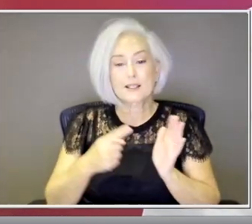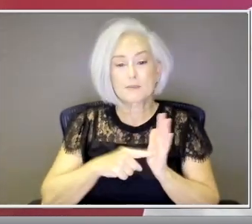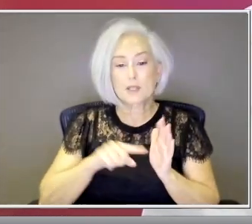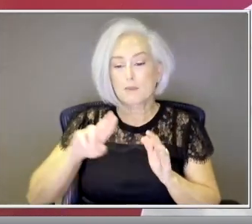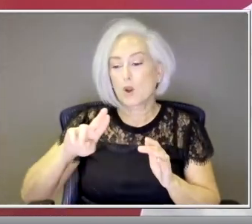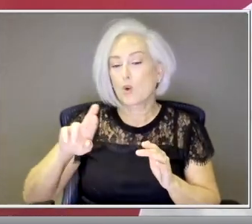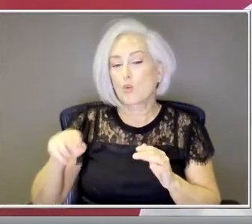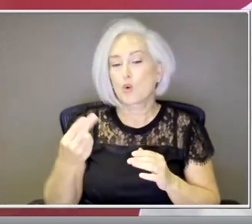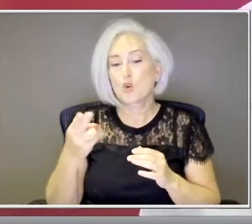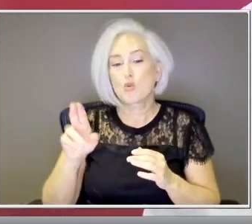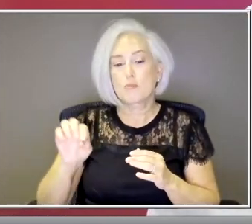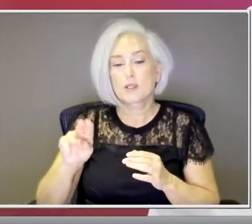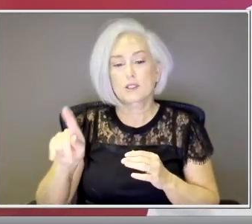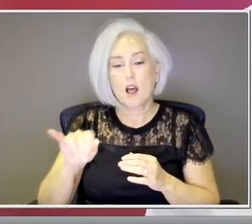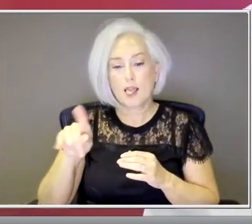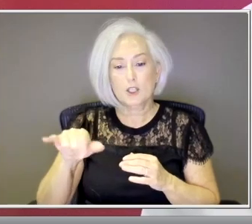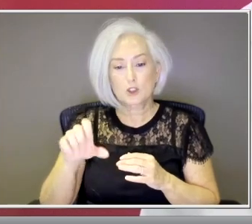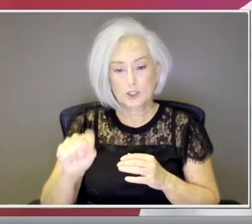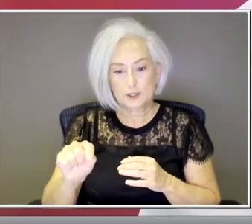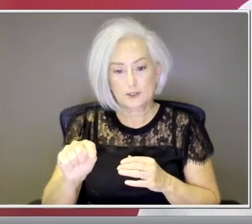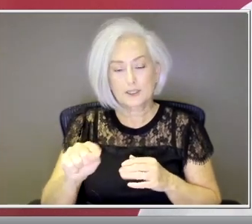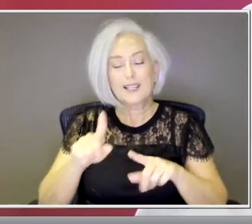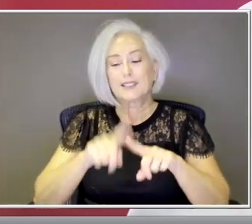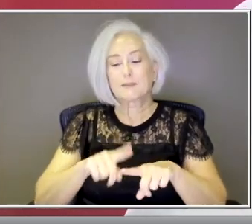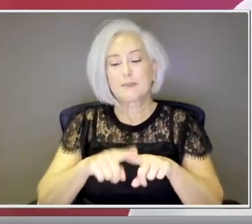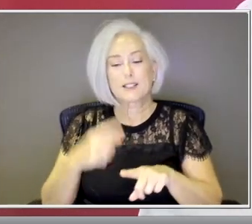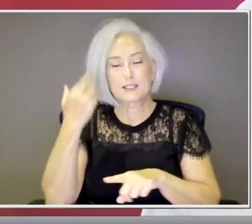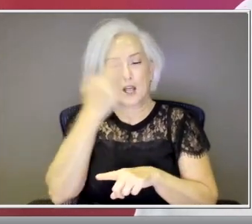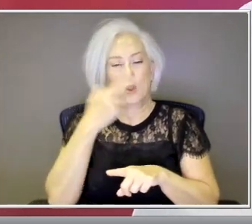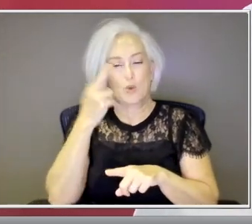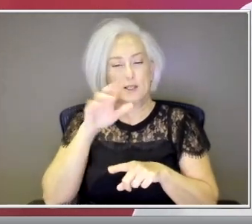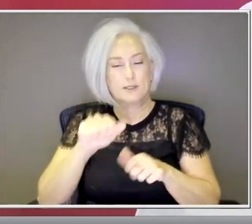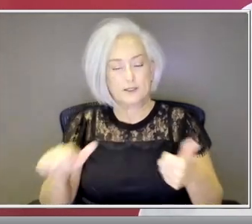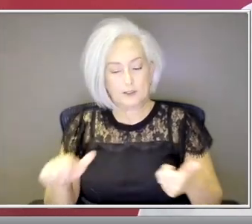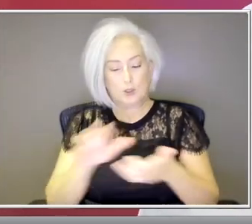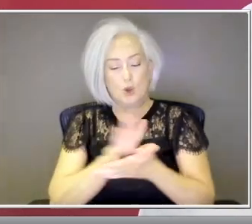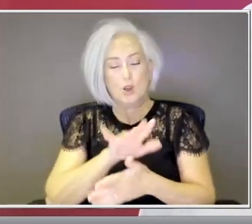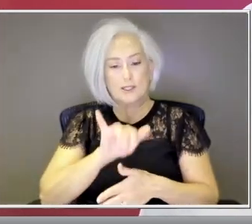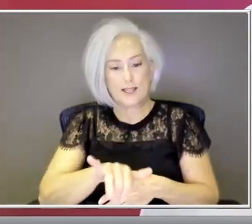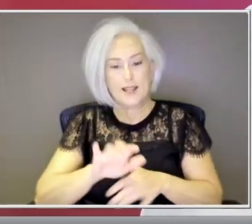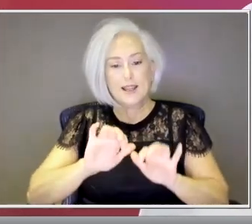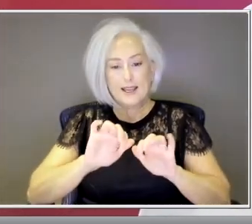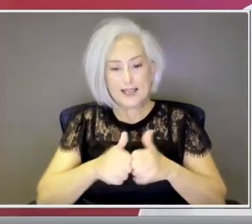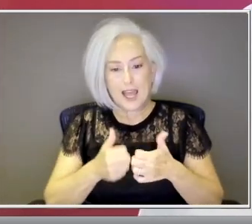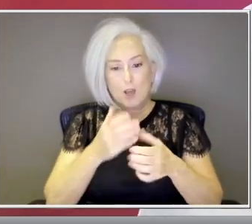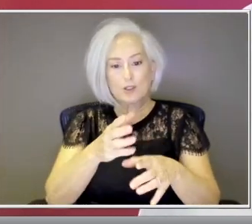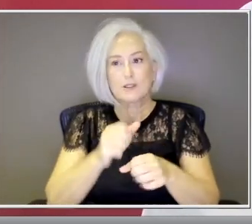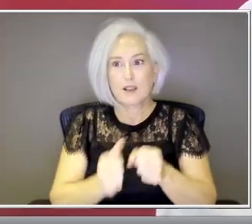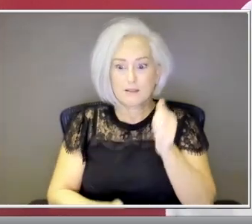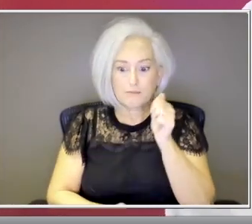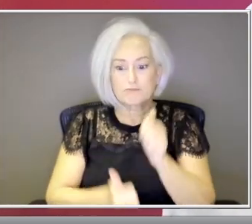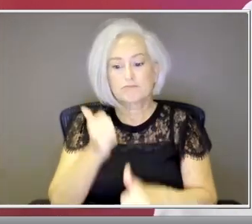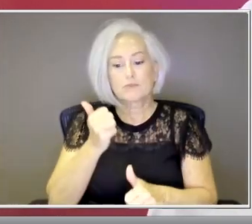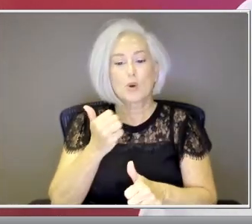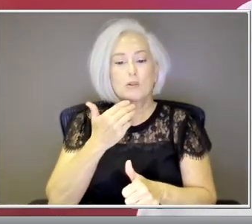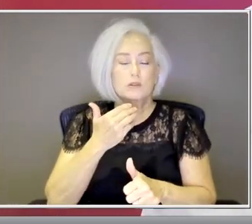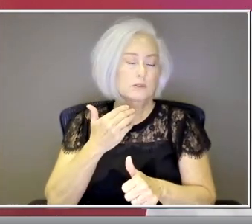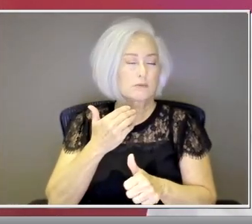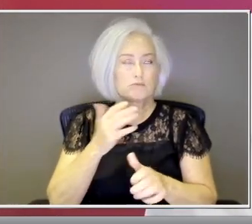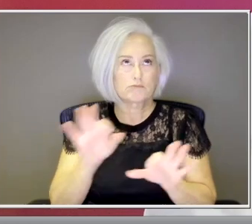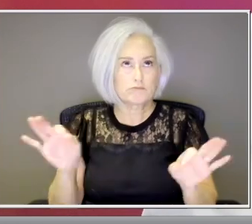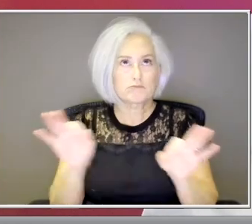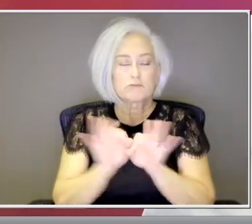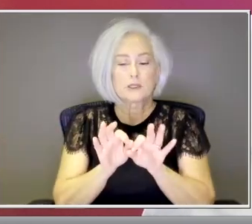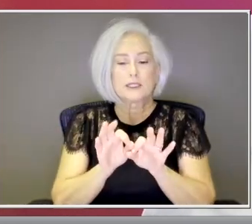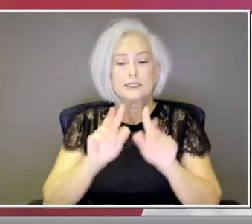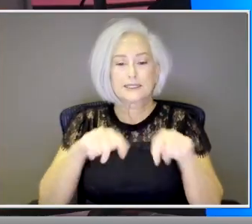is the etiology of the pulmonary hypertension, and then how to get the best multidisciplinary team around the patient to optimize their care